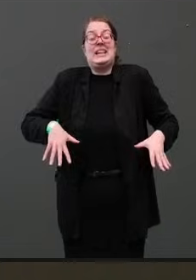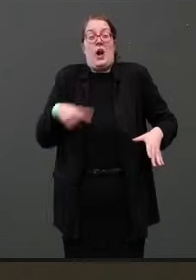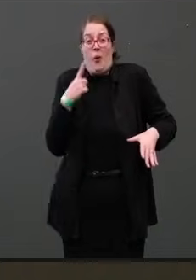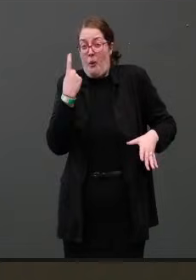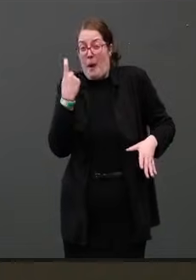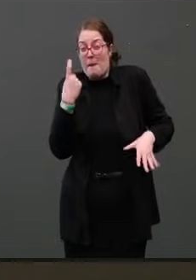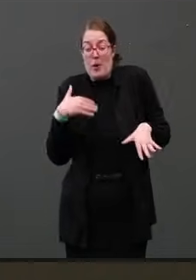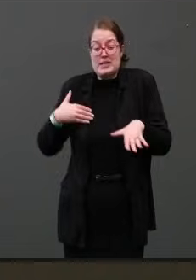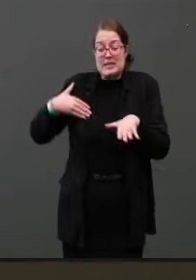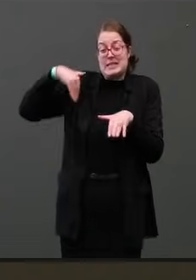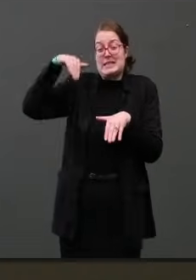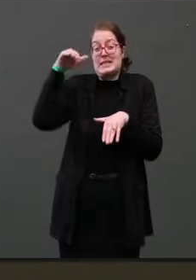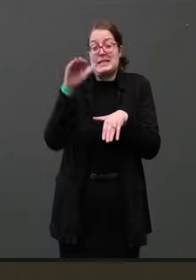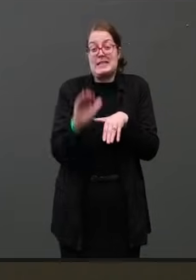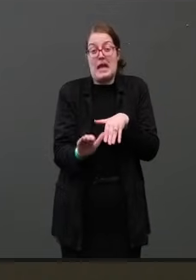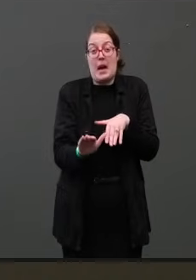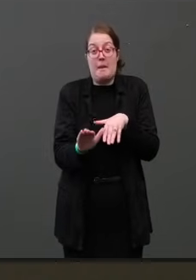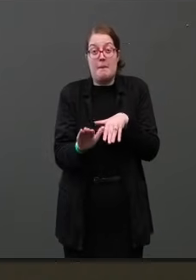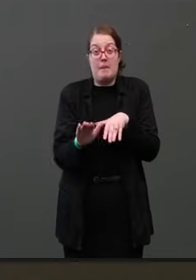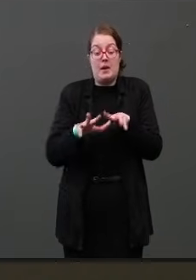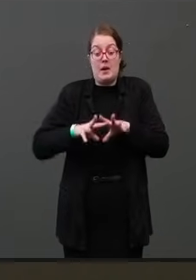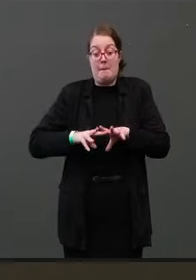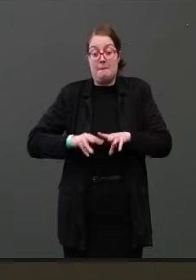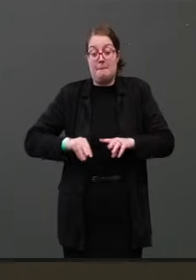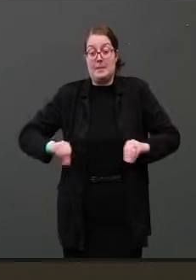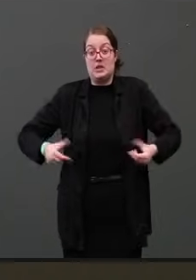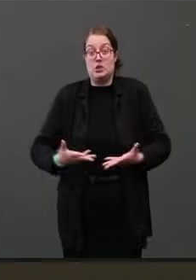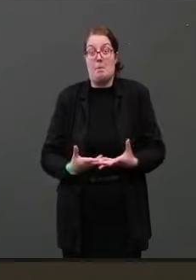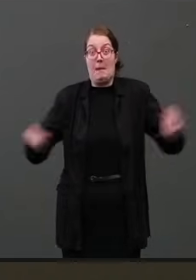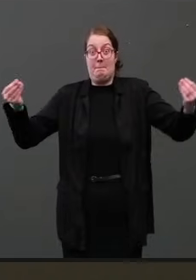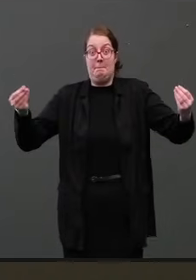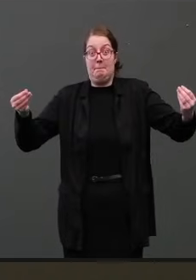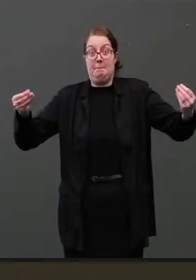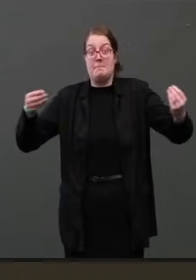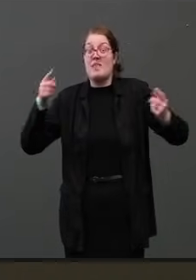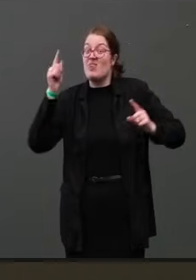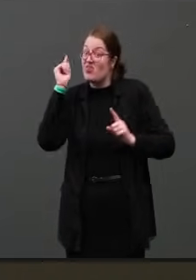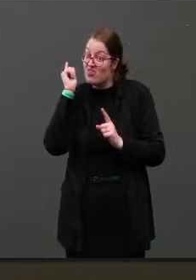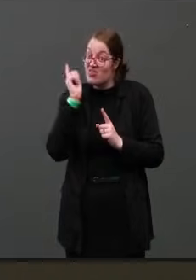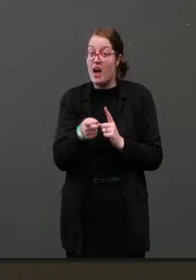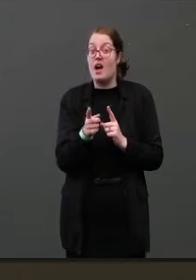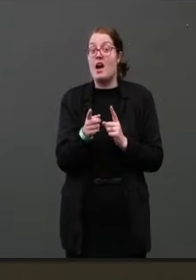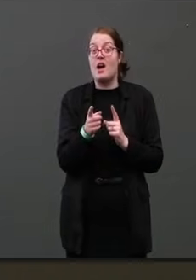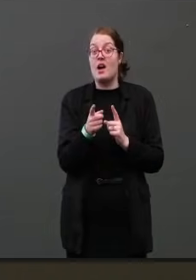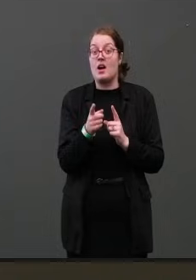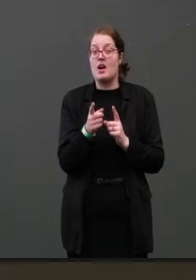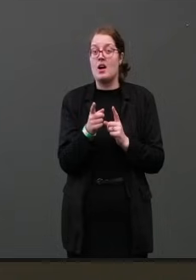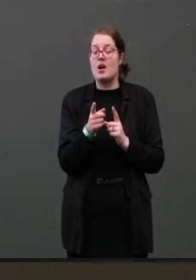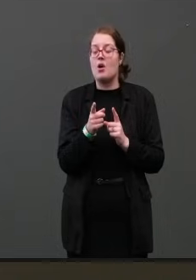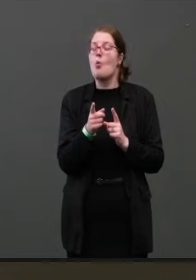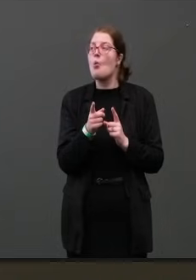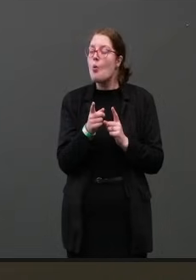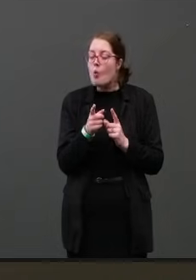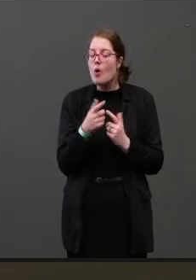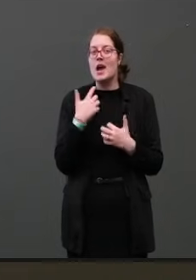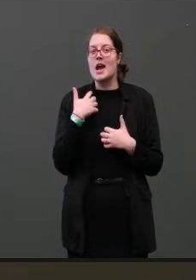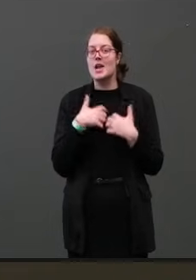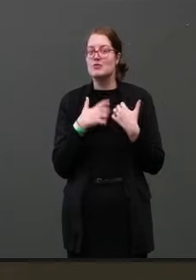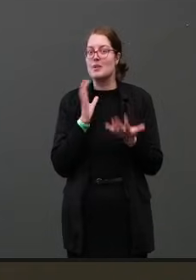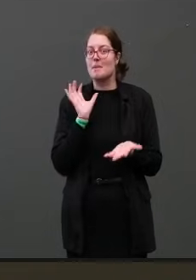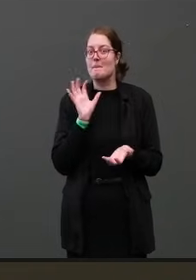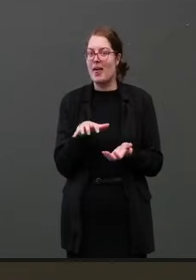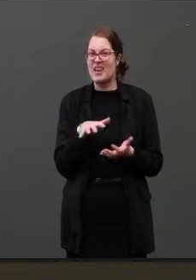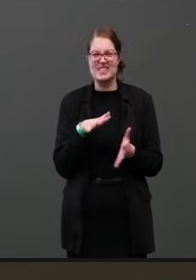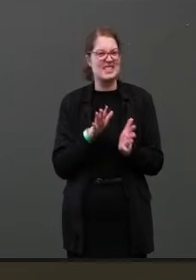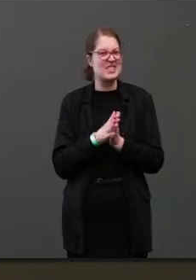beach will disappear from under your feet. That is the most interesting and exciting place to be as a